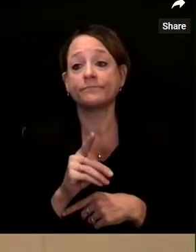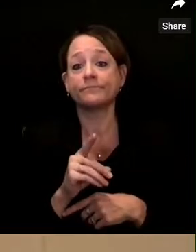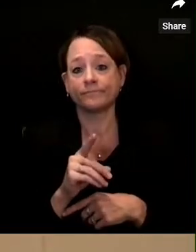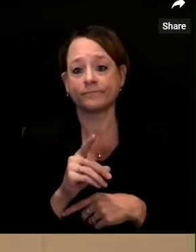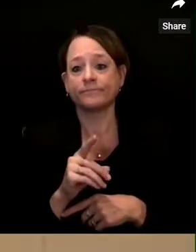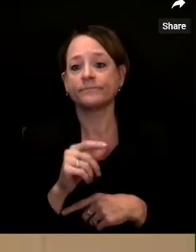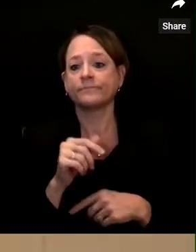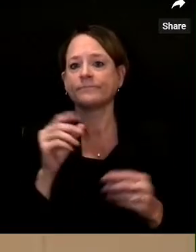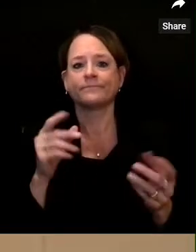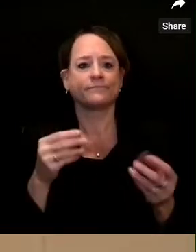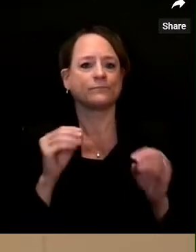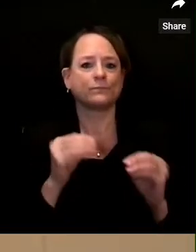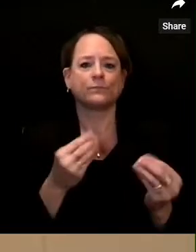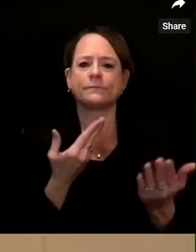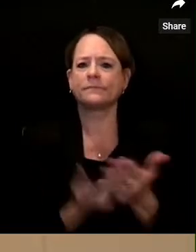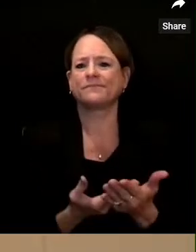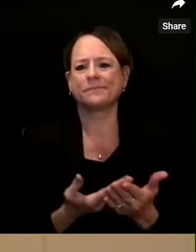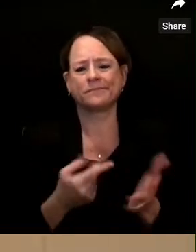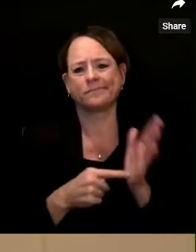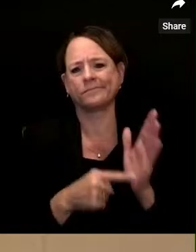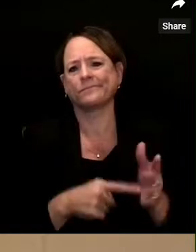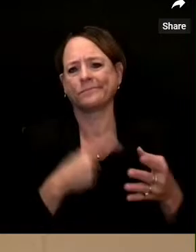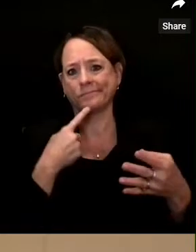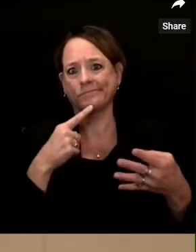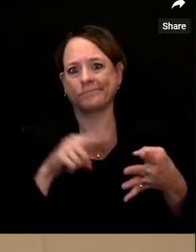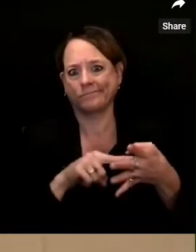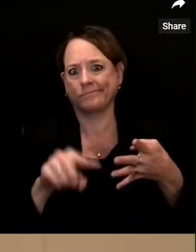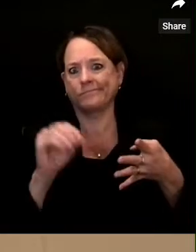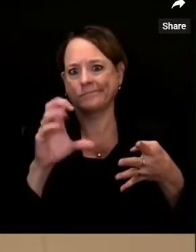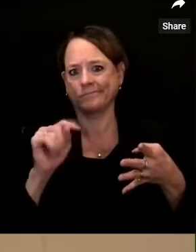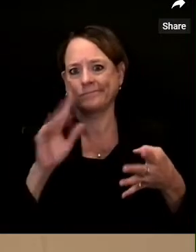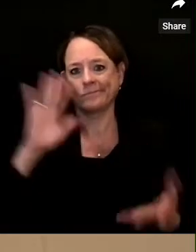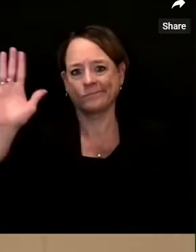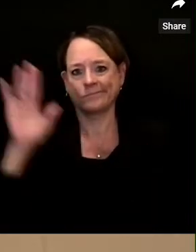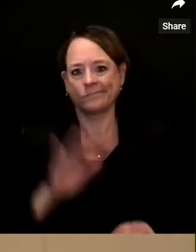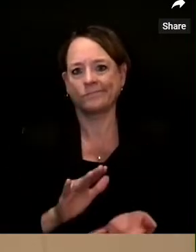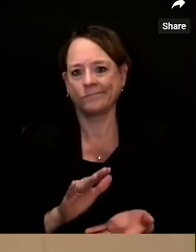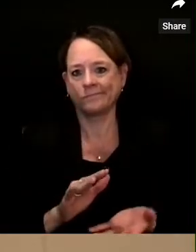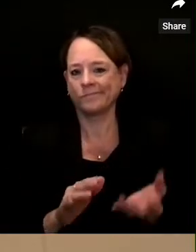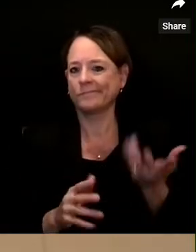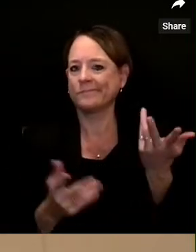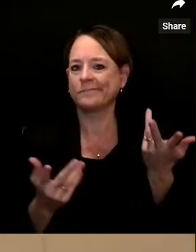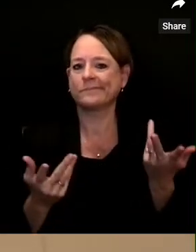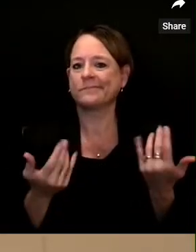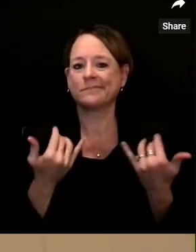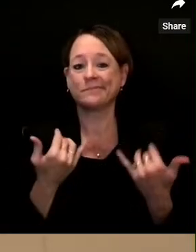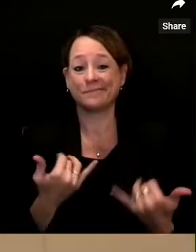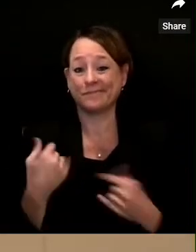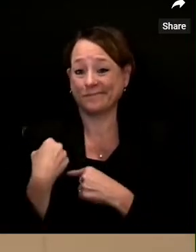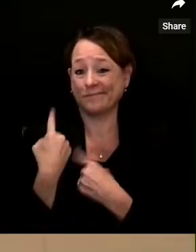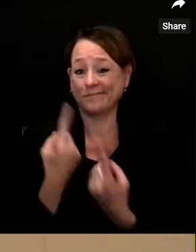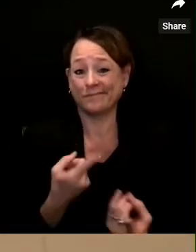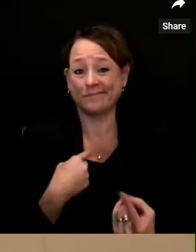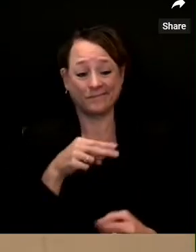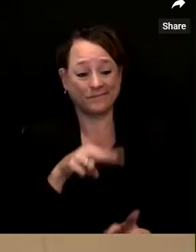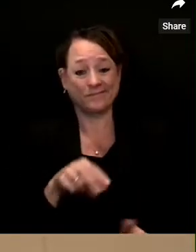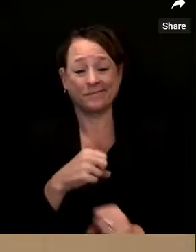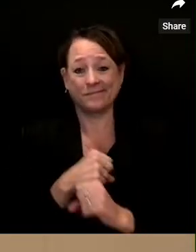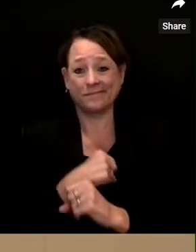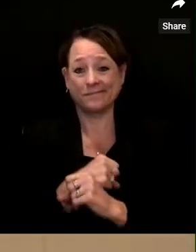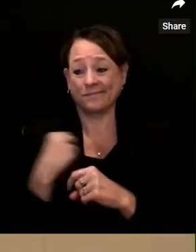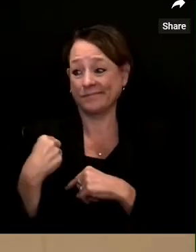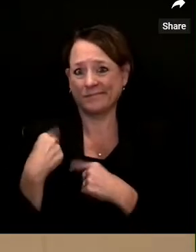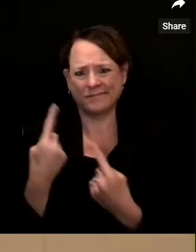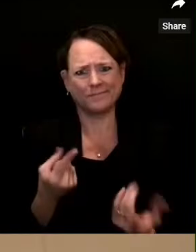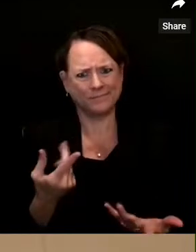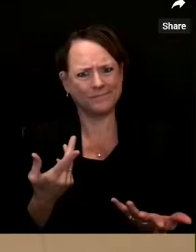day-to-day case counts. I think everyone can agree this pandemic is not going to last forever. This surge